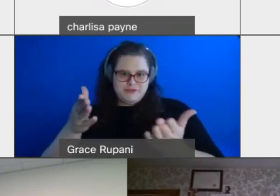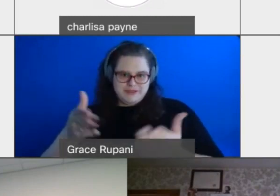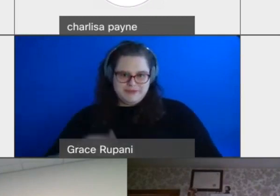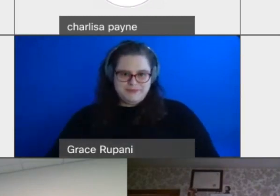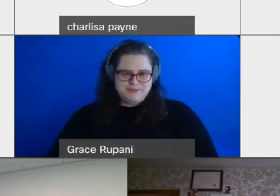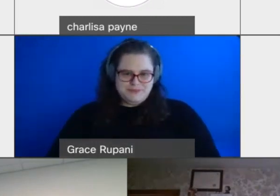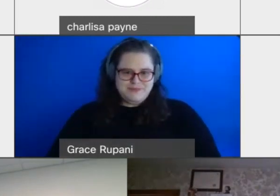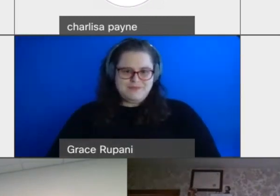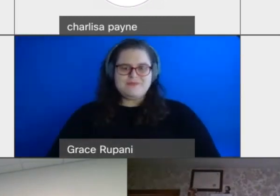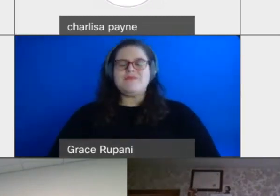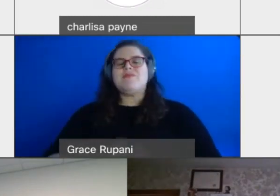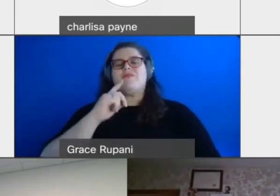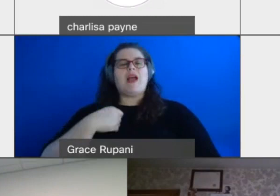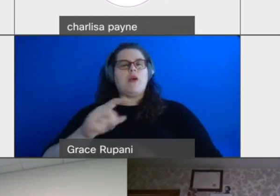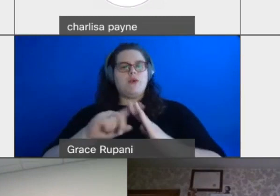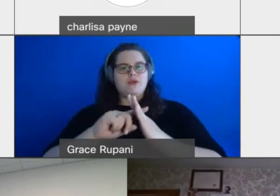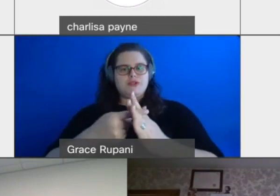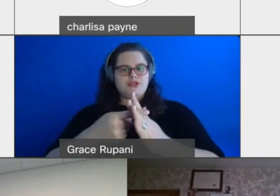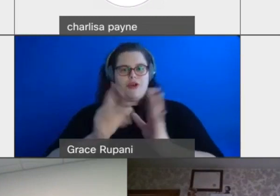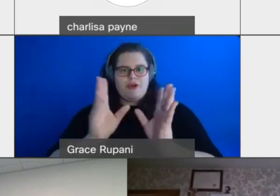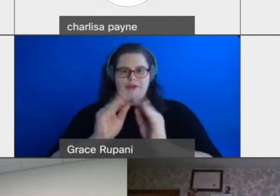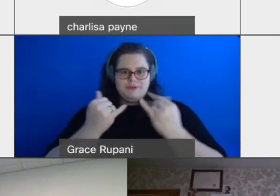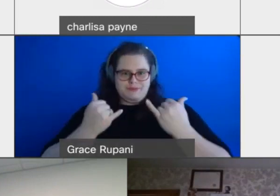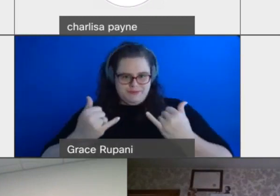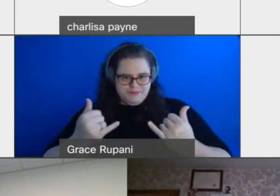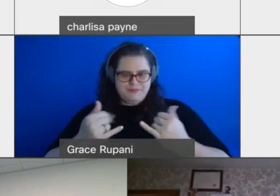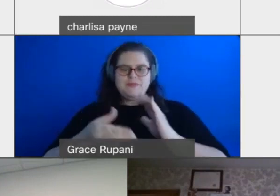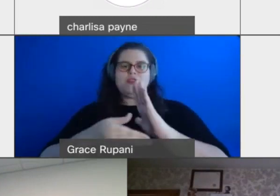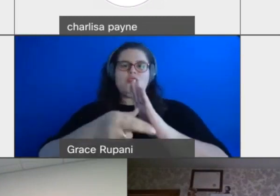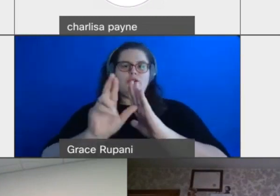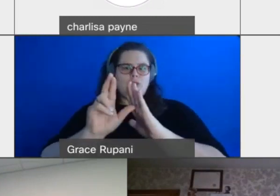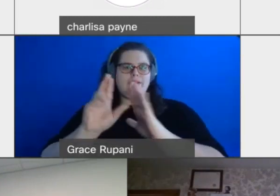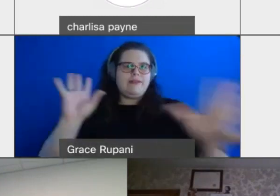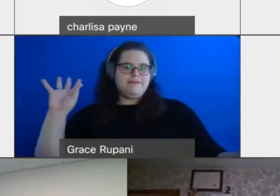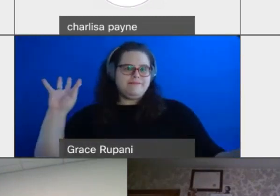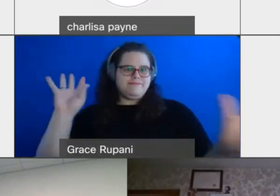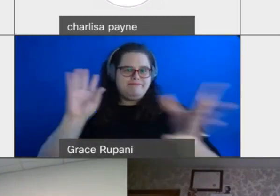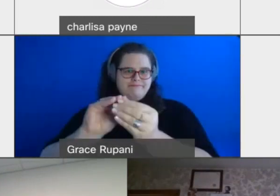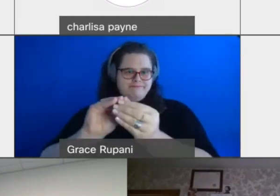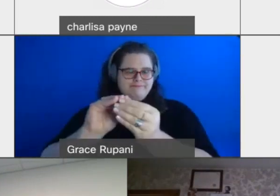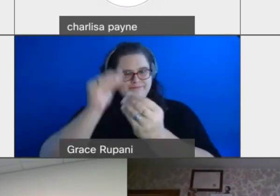I will start by reviewing our data for the since last week.